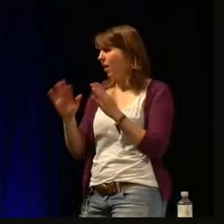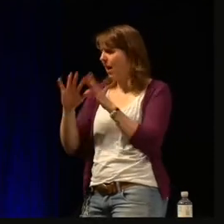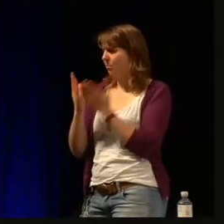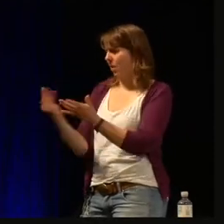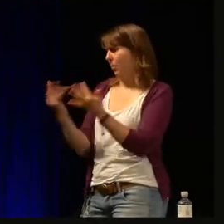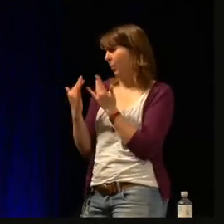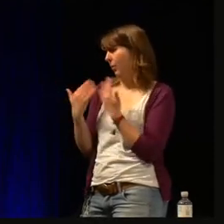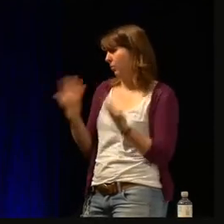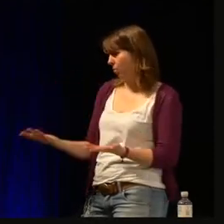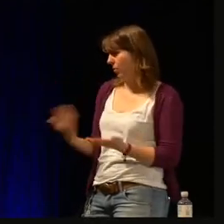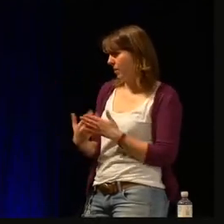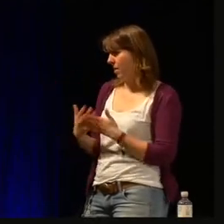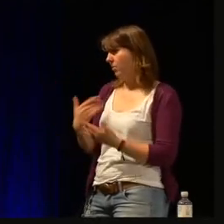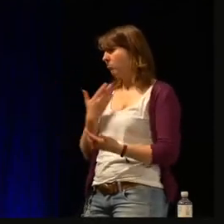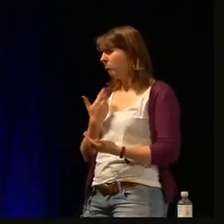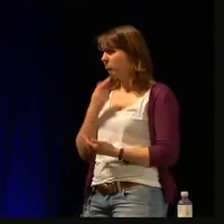properties that